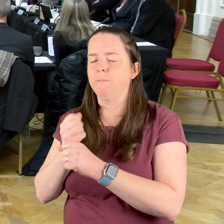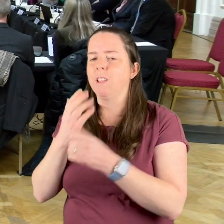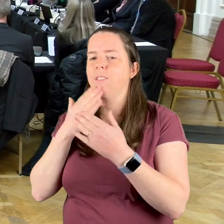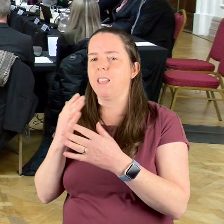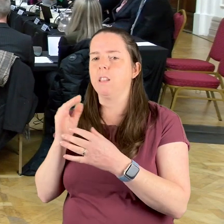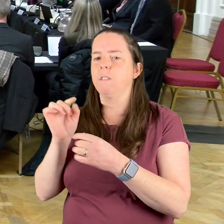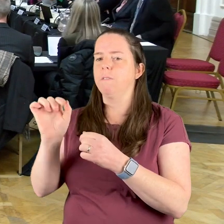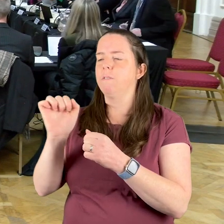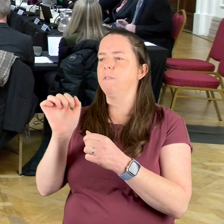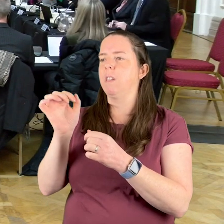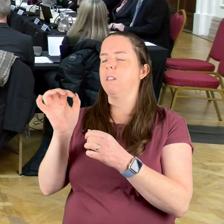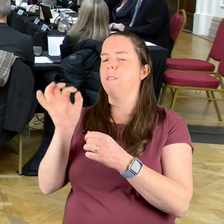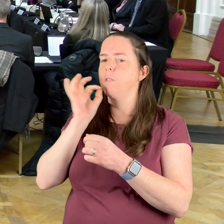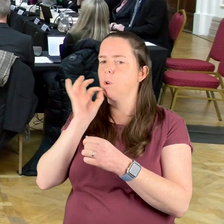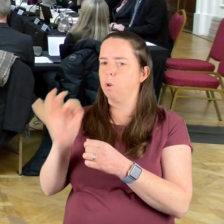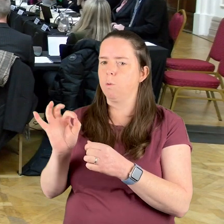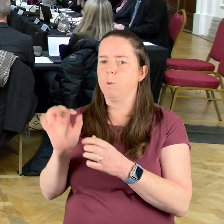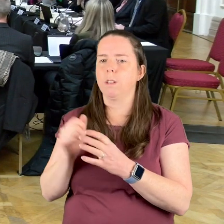Thank you, Gloria.